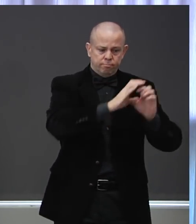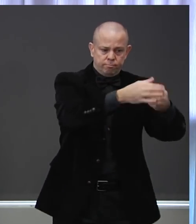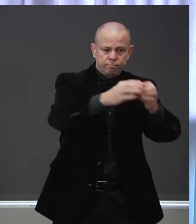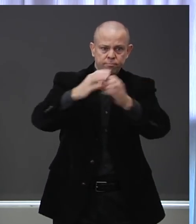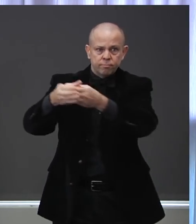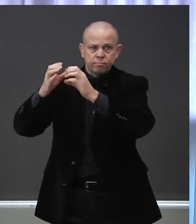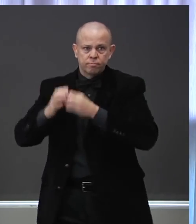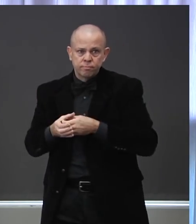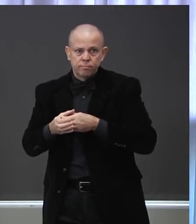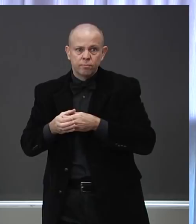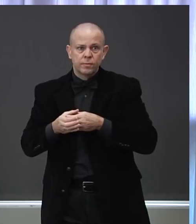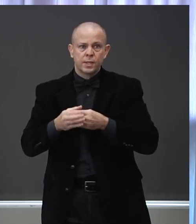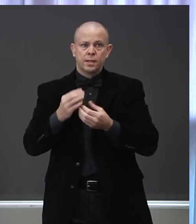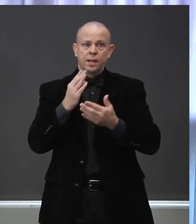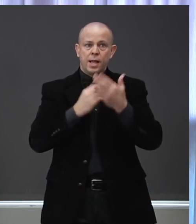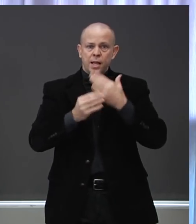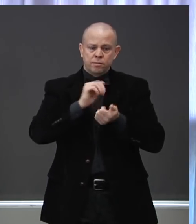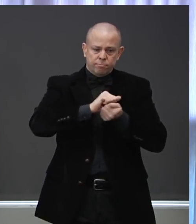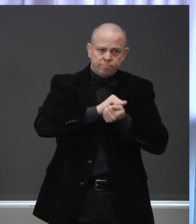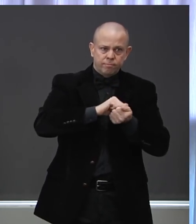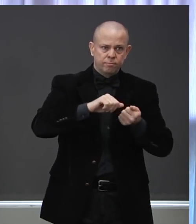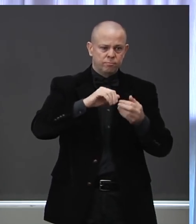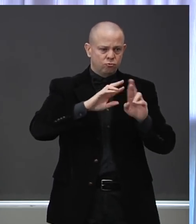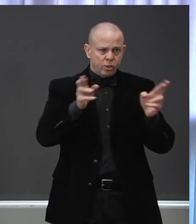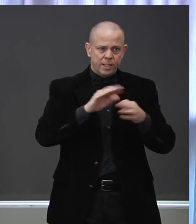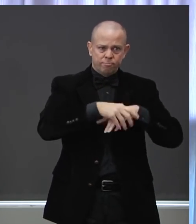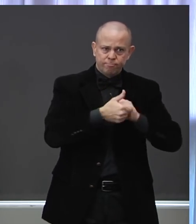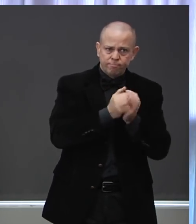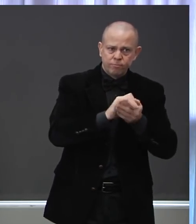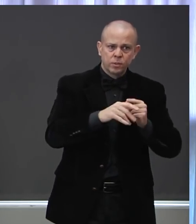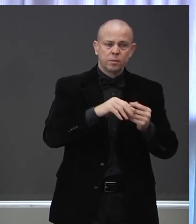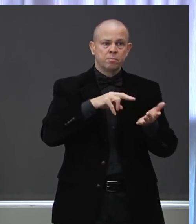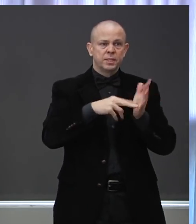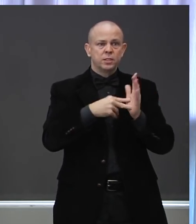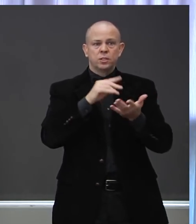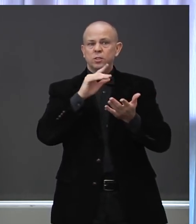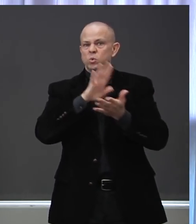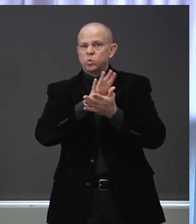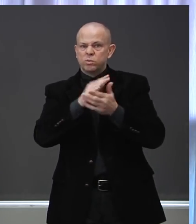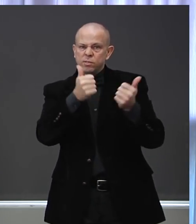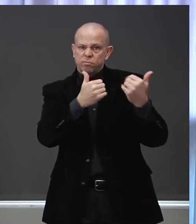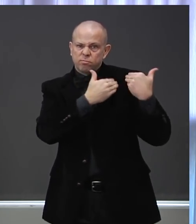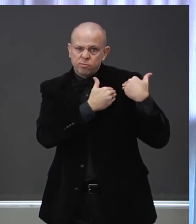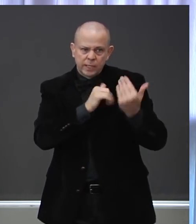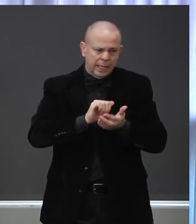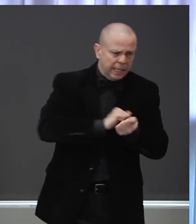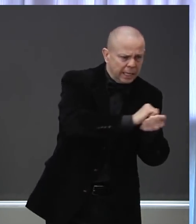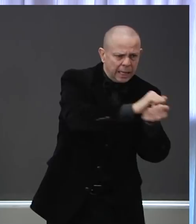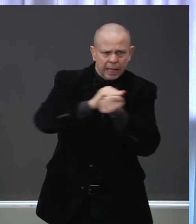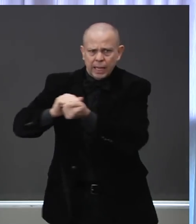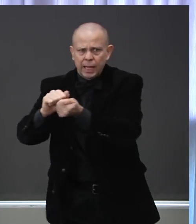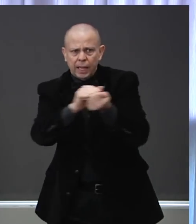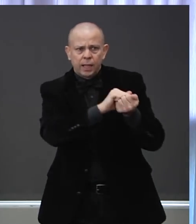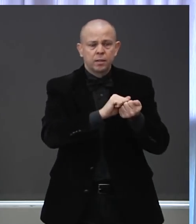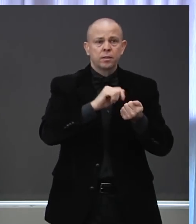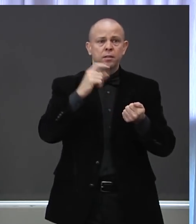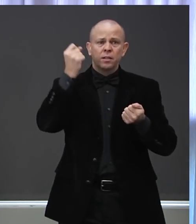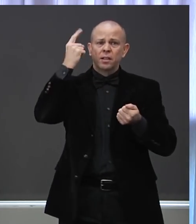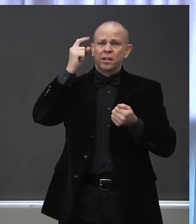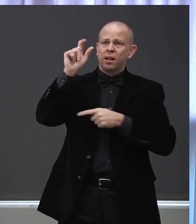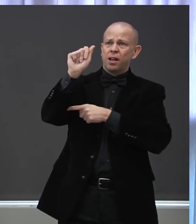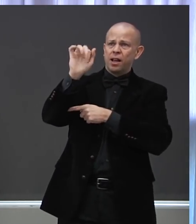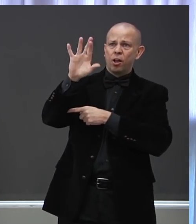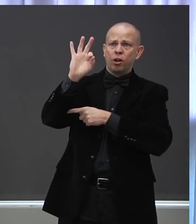hand hygiene, a lot of good cleaning and disinfecting. Now, having said that, having good airflow and ventilation is also